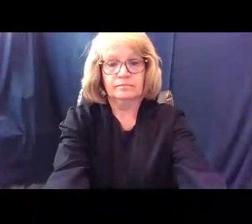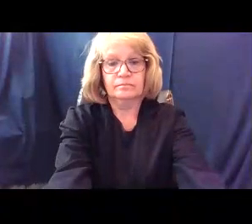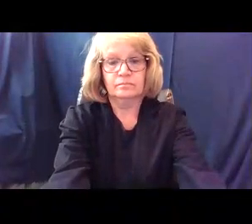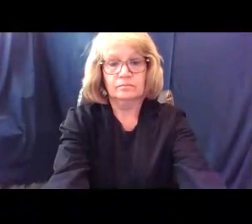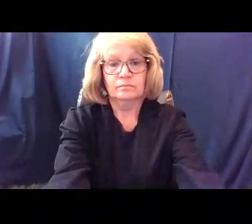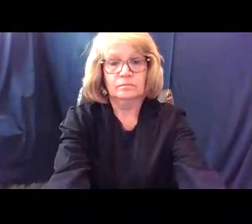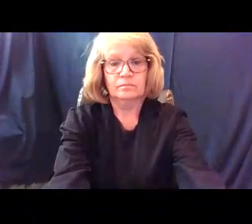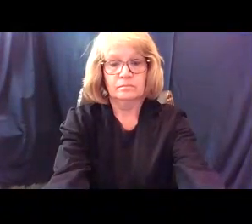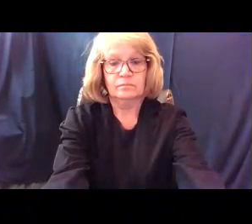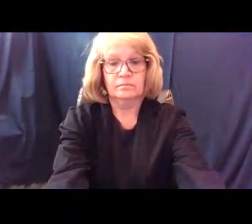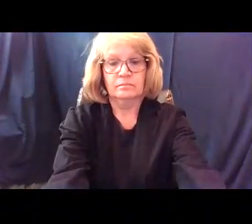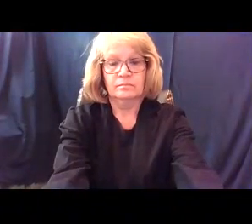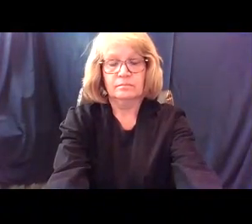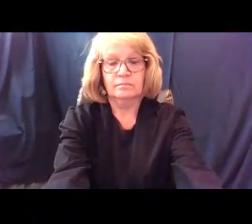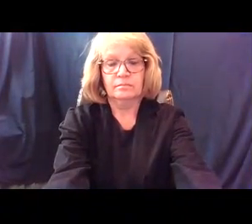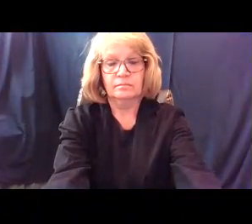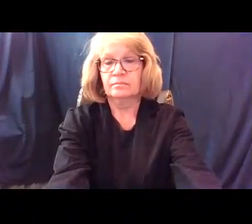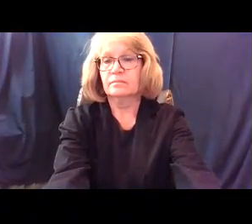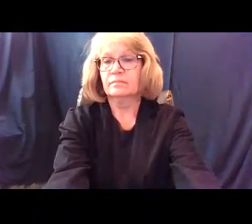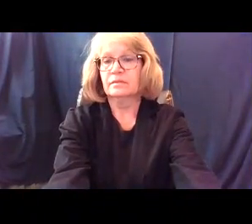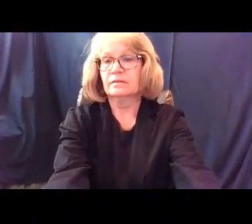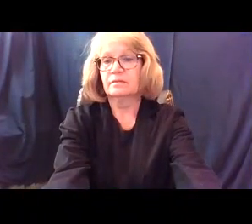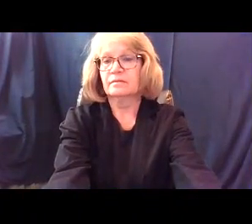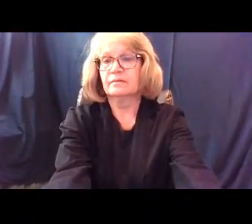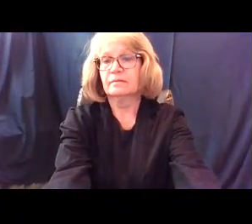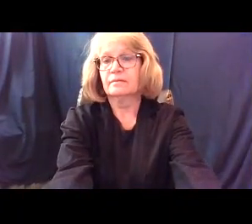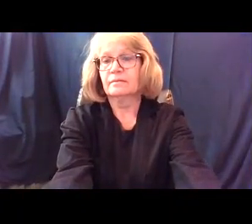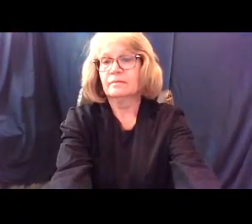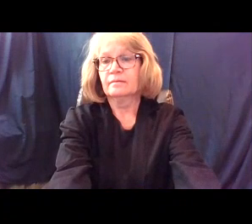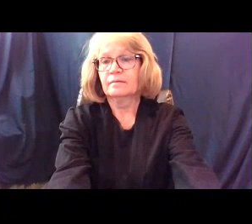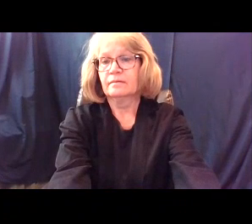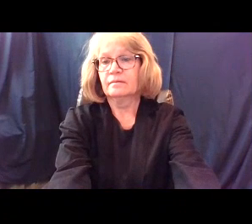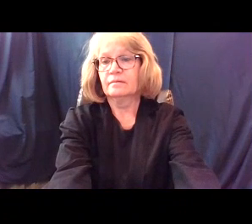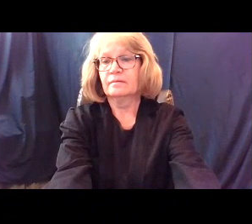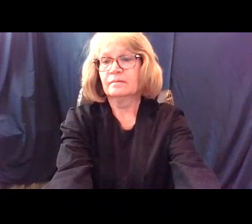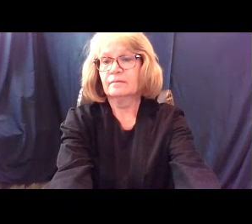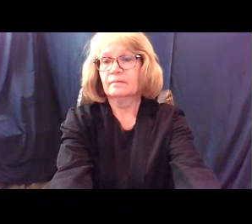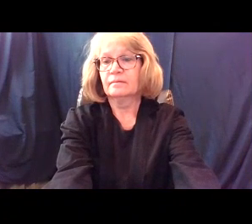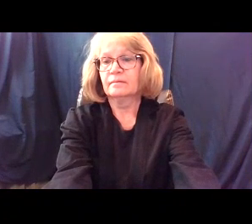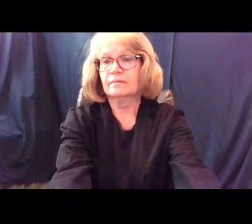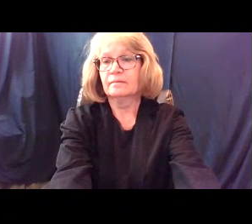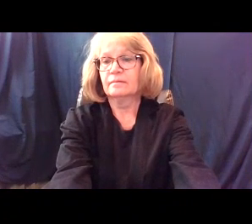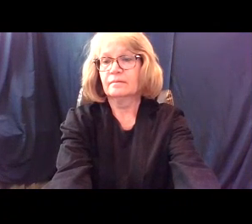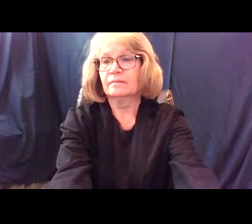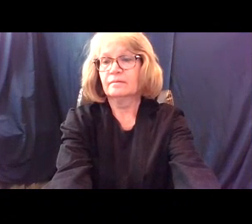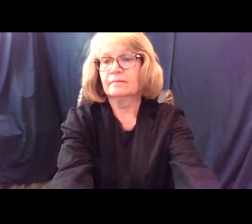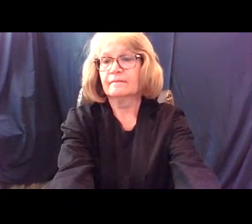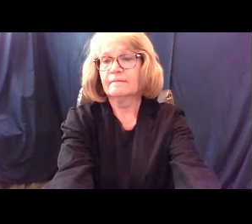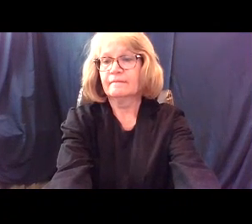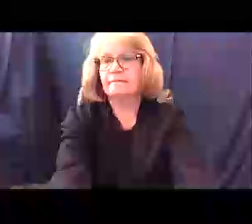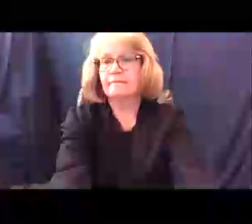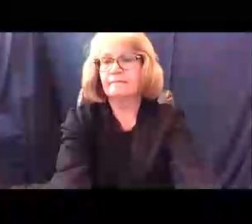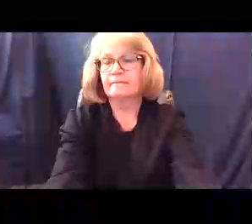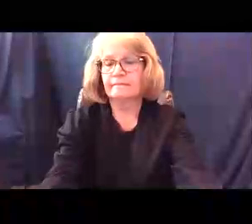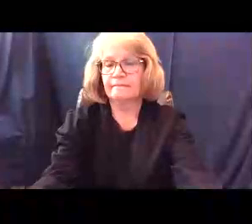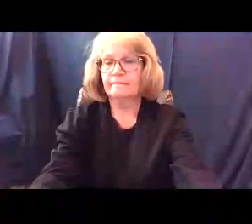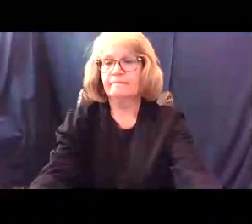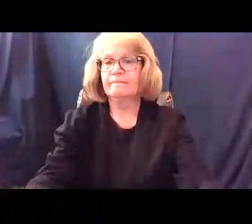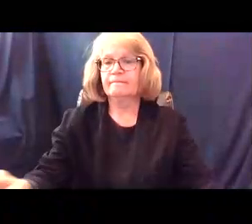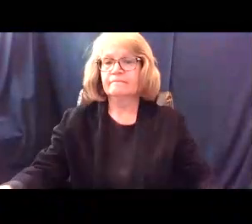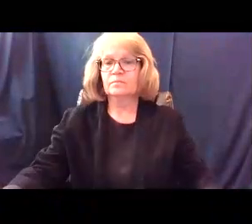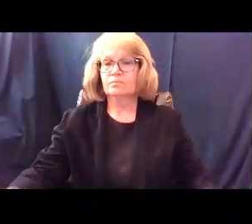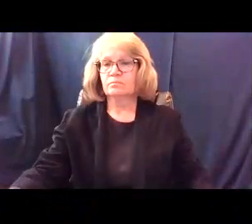And I'd also like to cover housing jurisdiction. So what housing is covered? It looks a little bit different at the federal and at